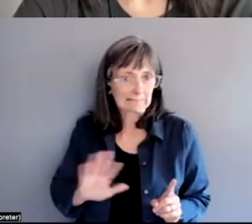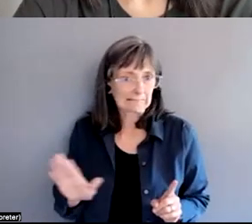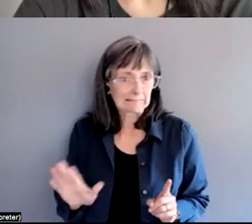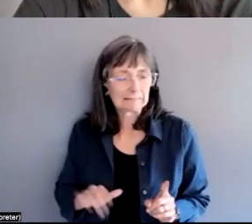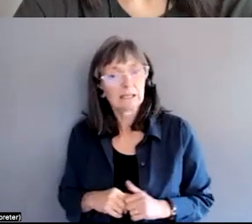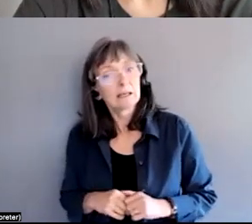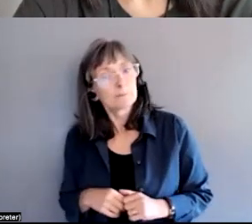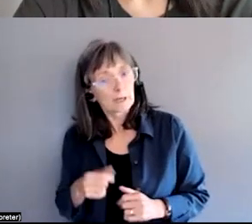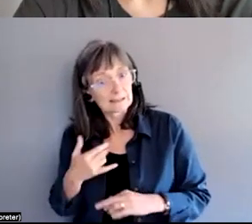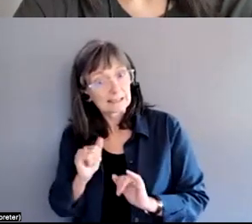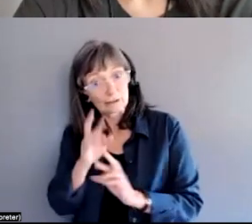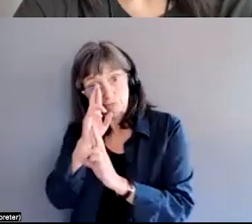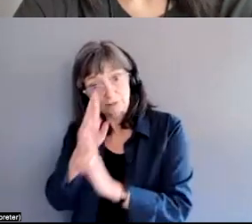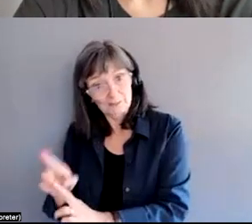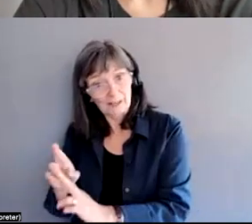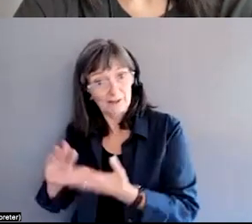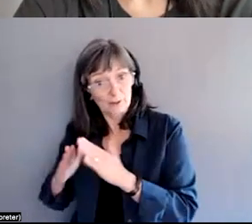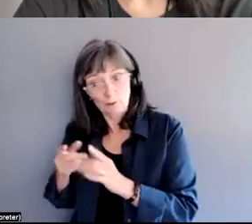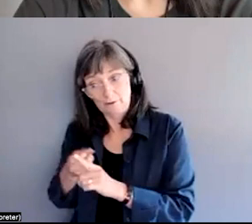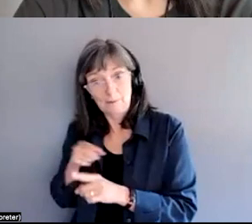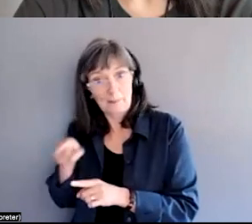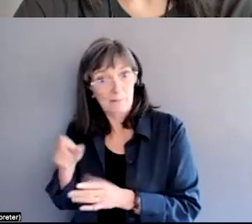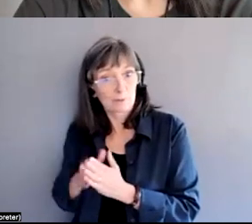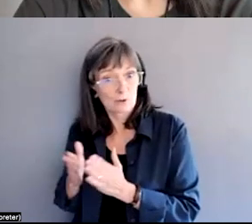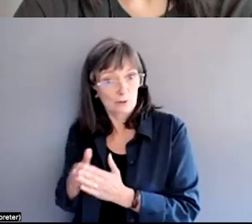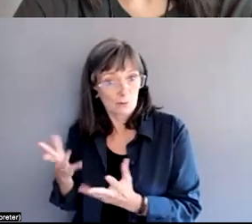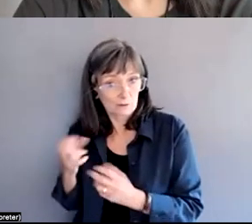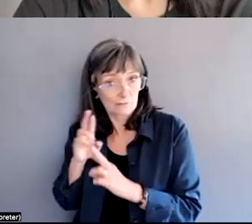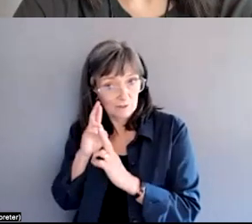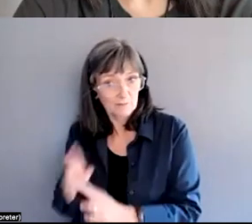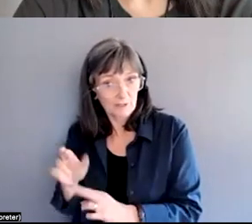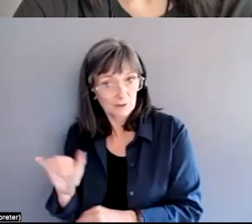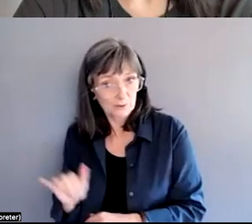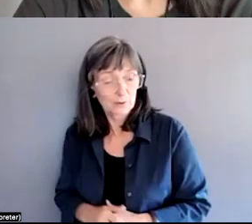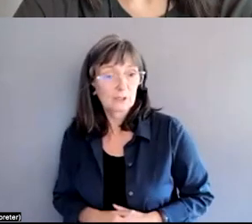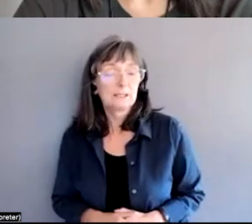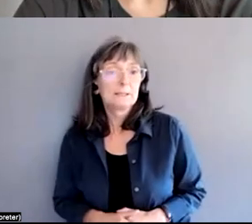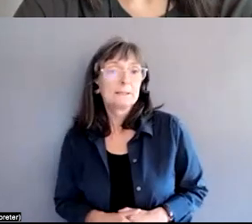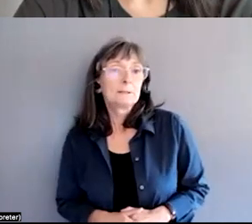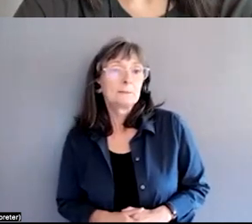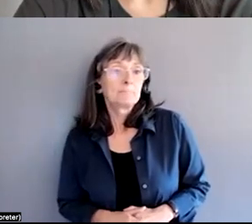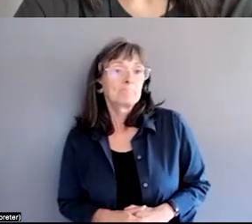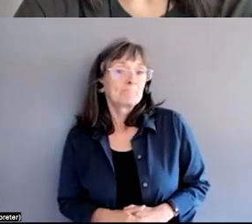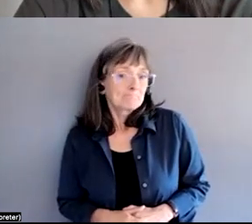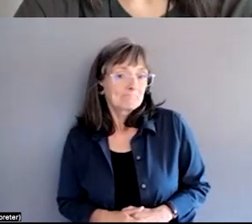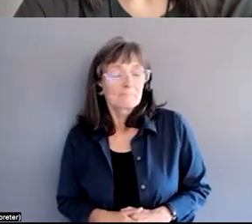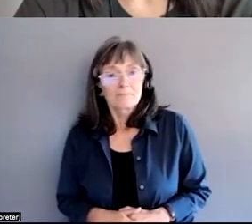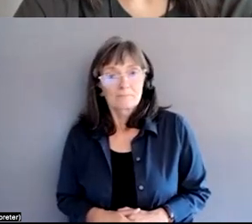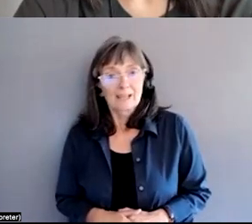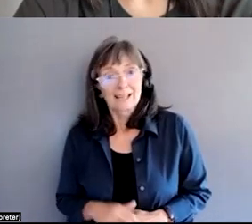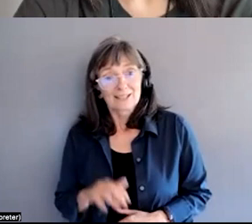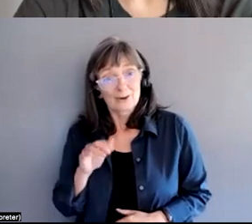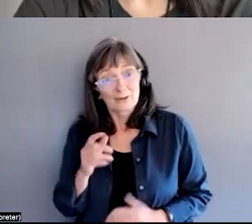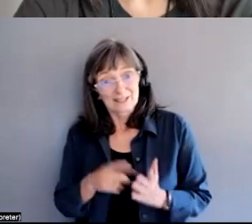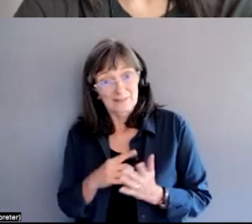course, respect the original community that created the book. So I think it's really, in those cases,